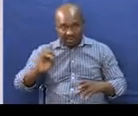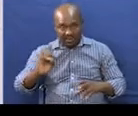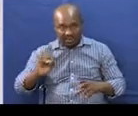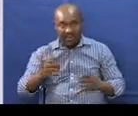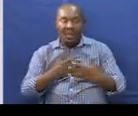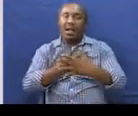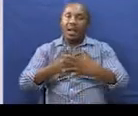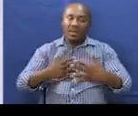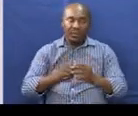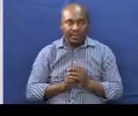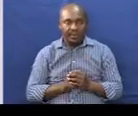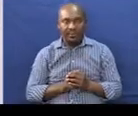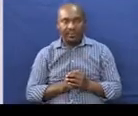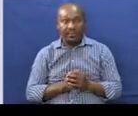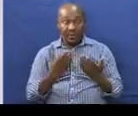avoid